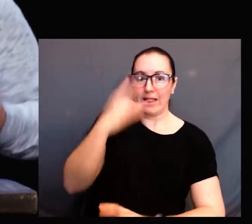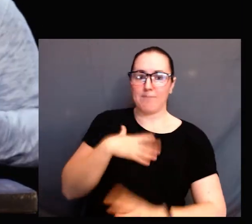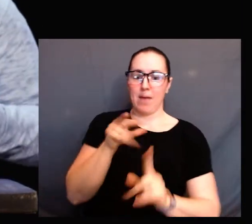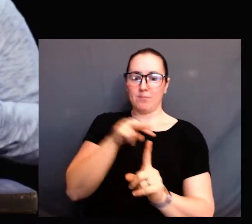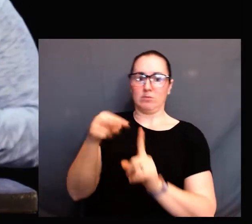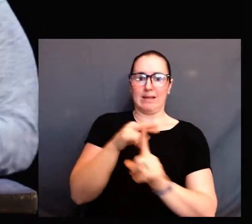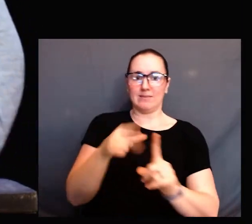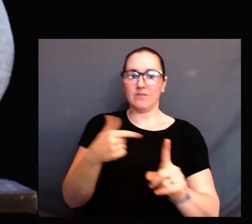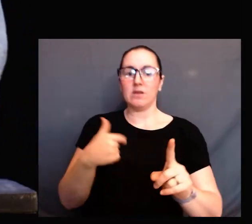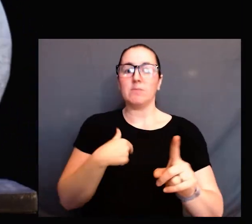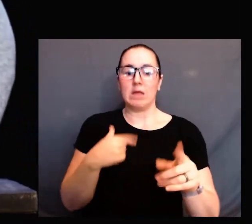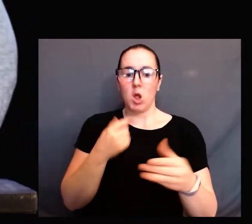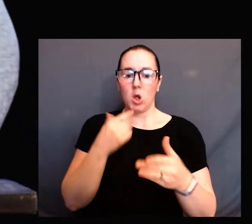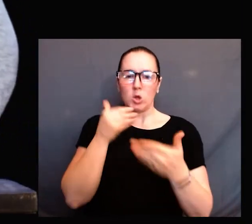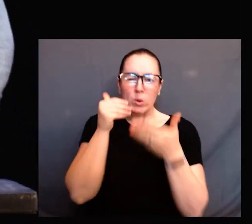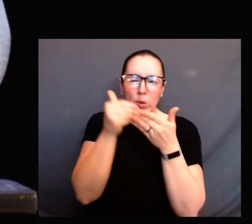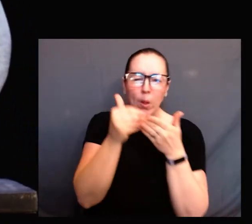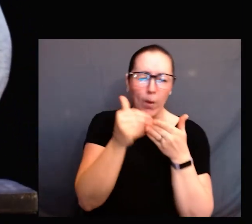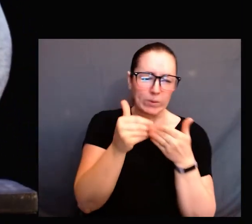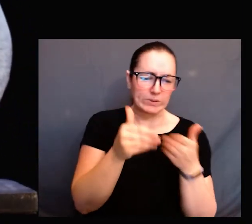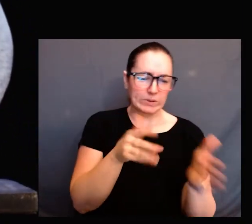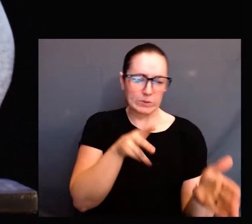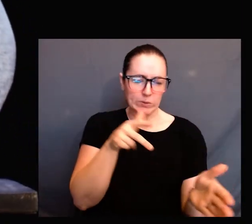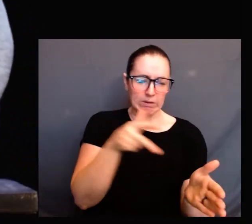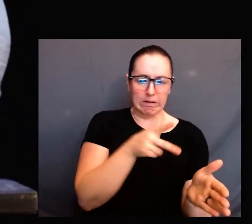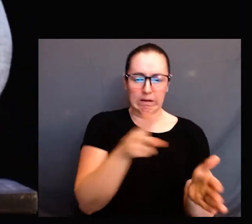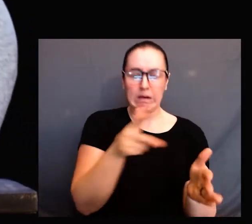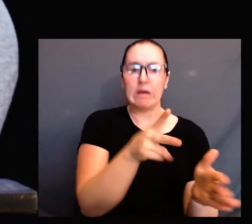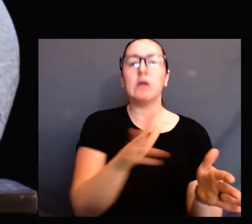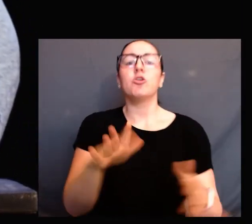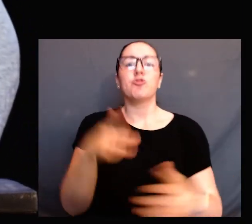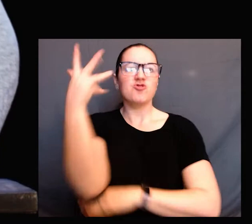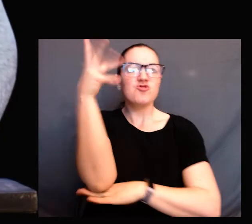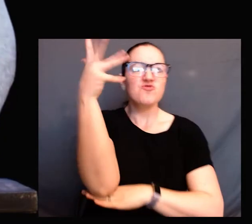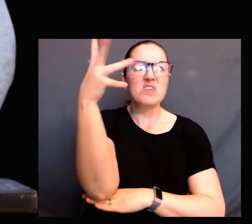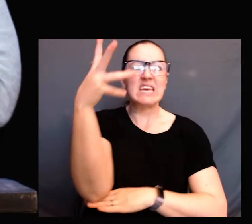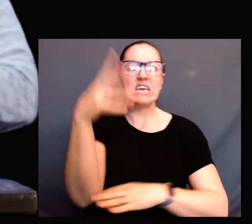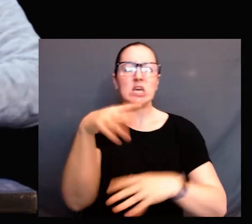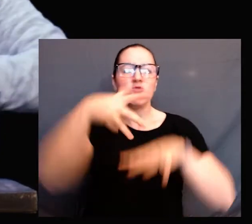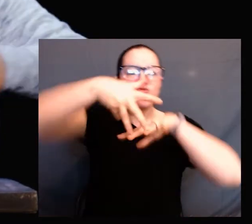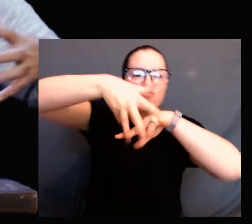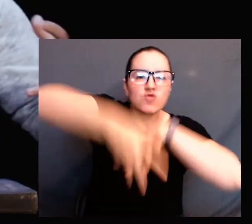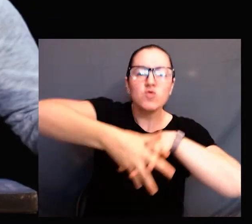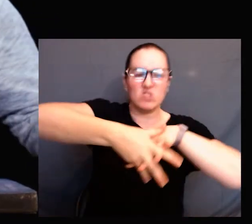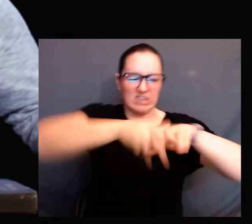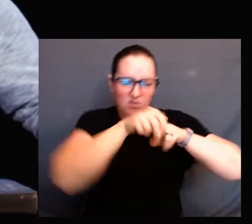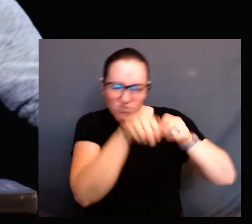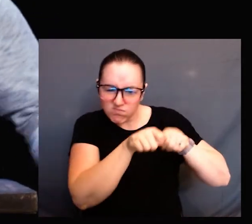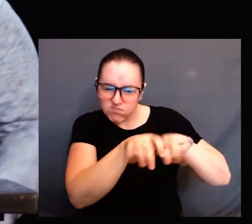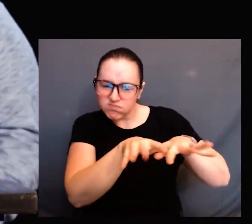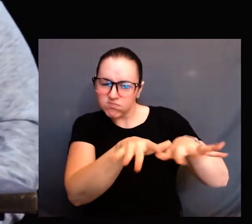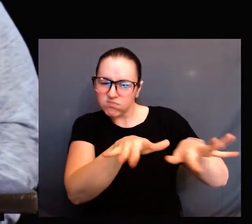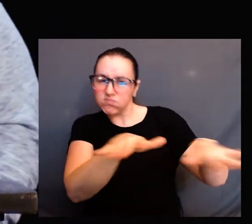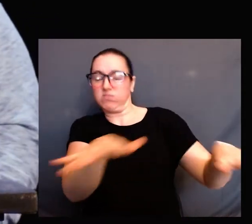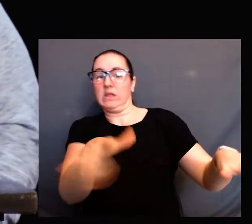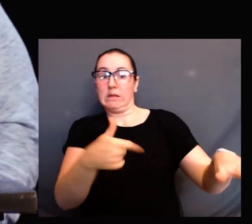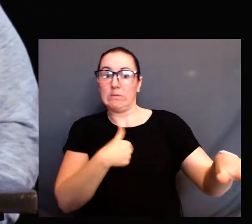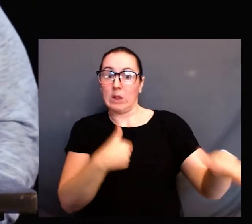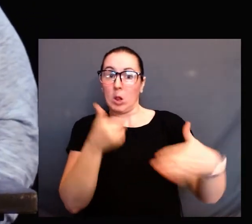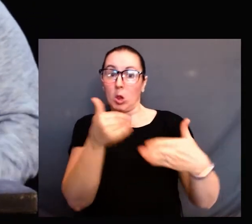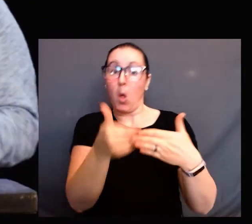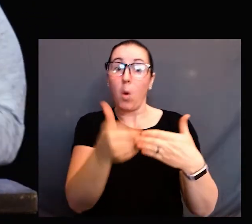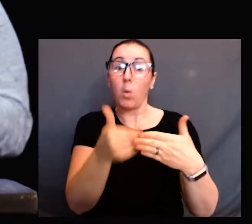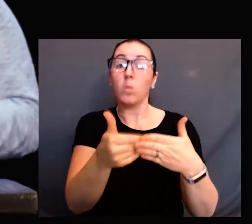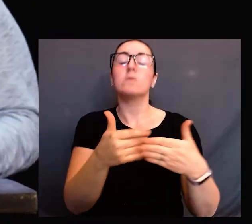realize from my vantage point how close that we actually were to some of the roots of these beautiful trees that had spread out over